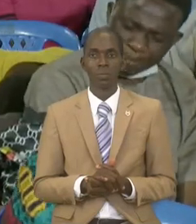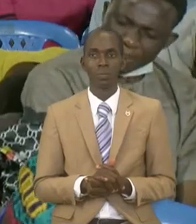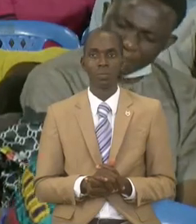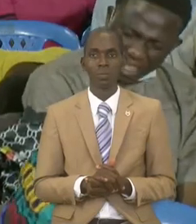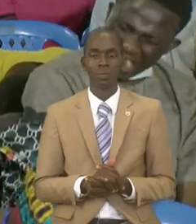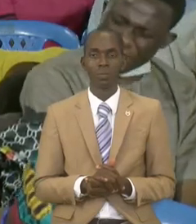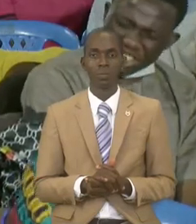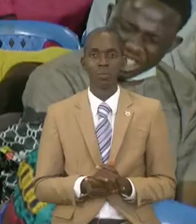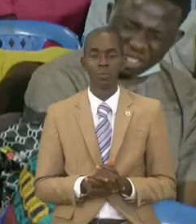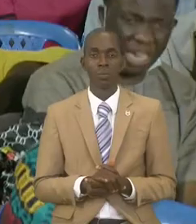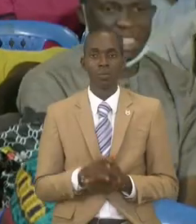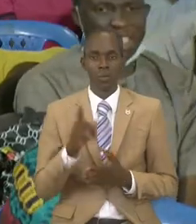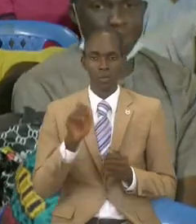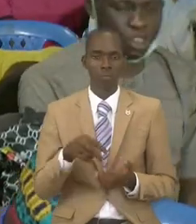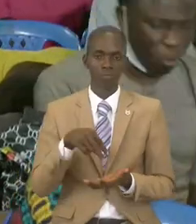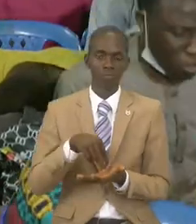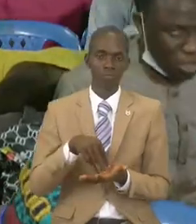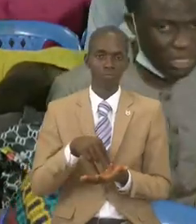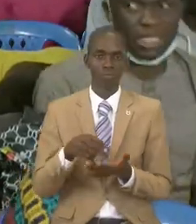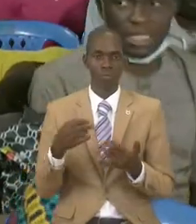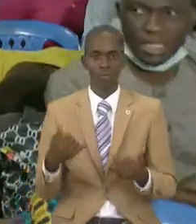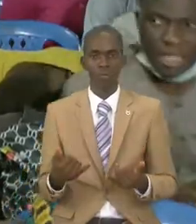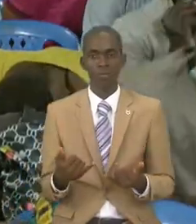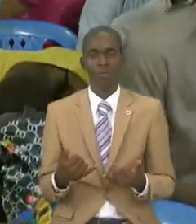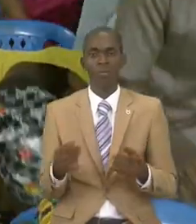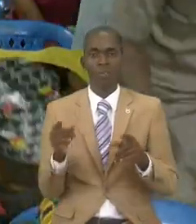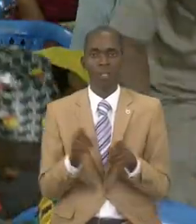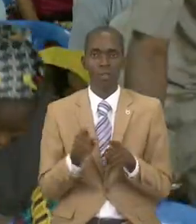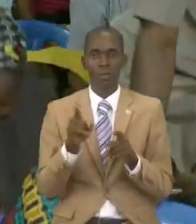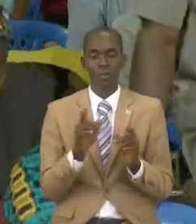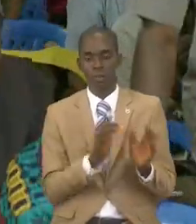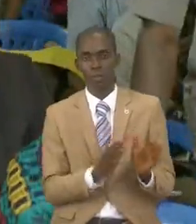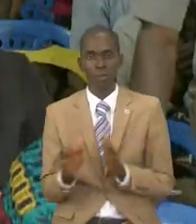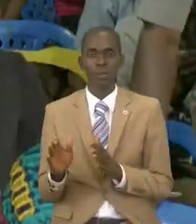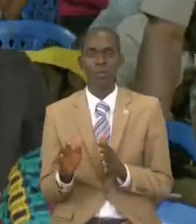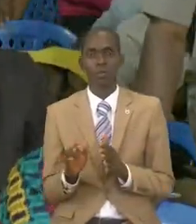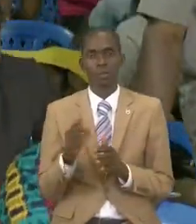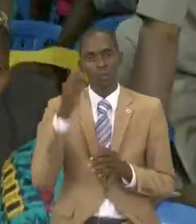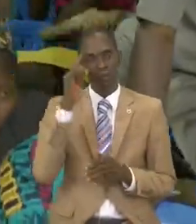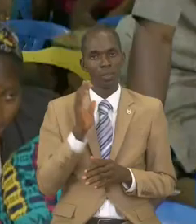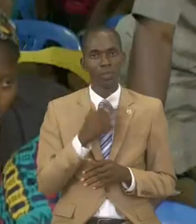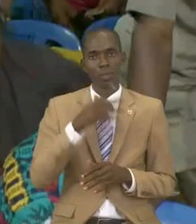We can rise up now as we get ready for our Father in the Lord.